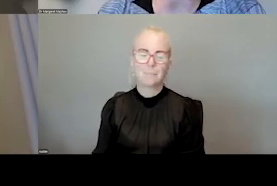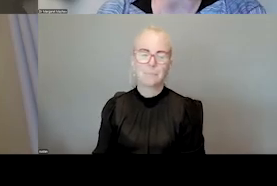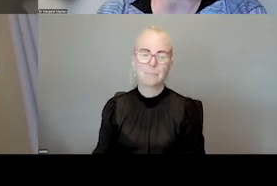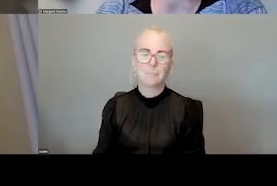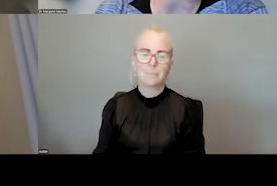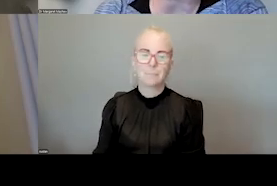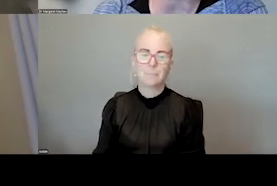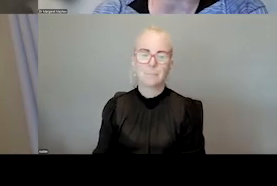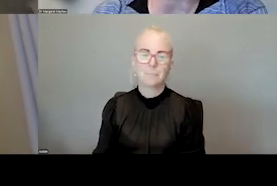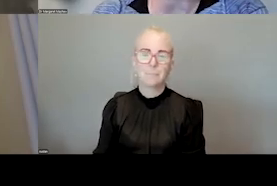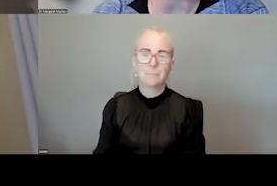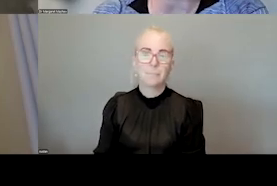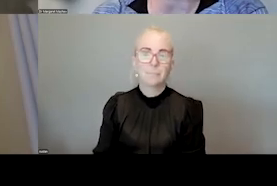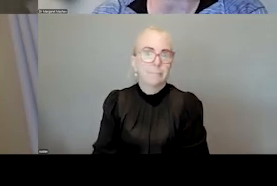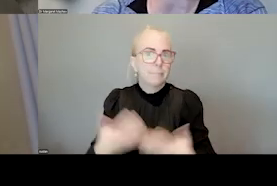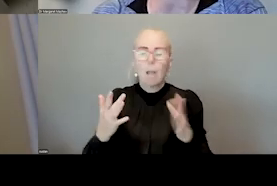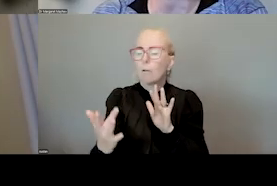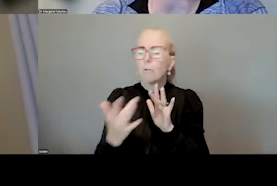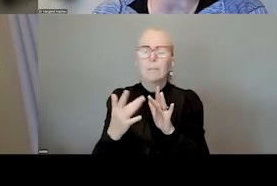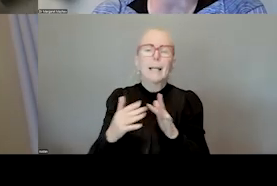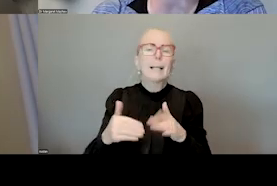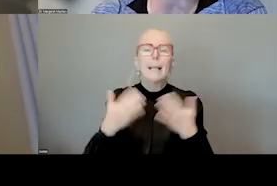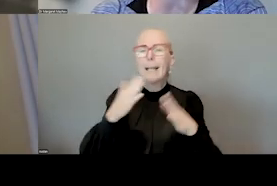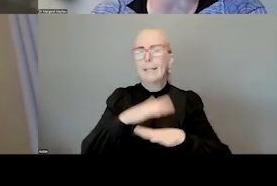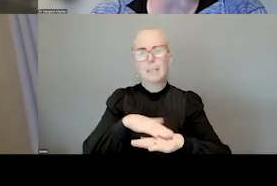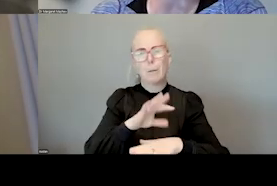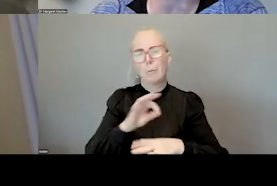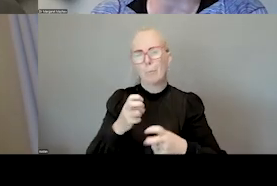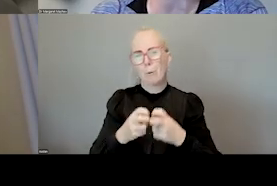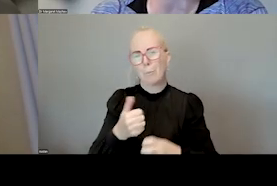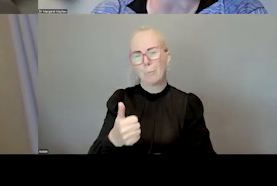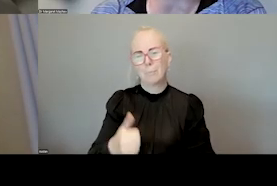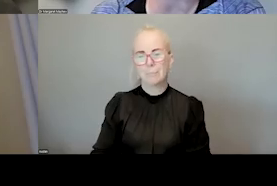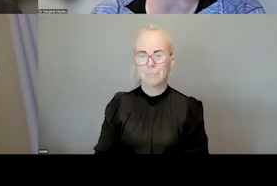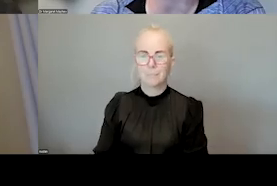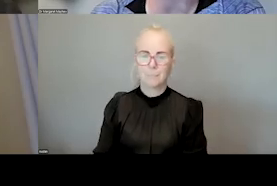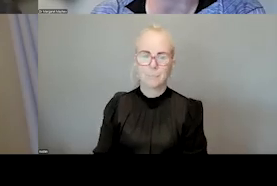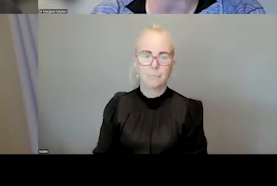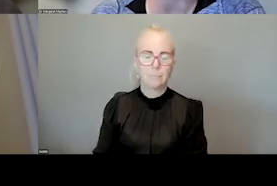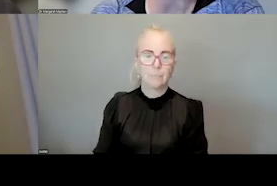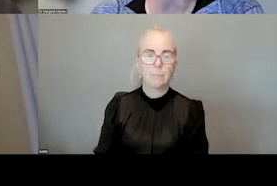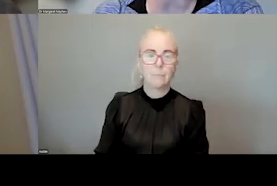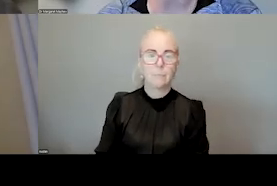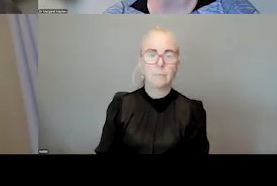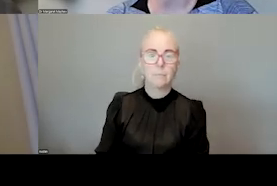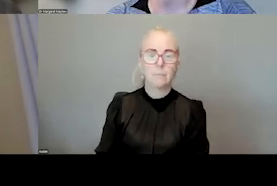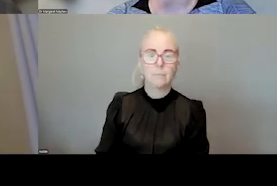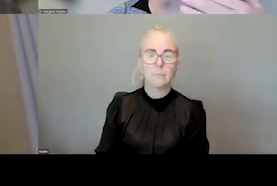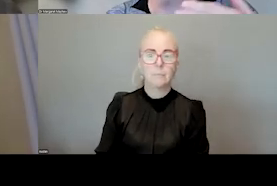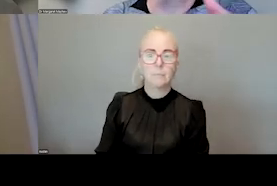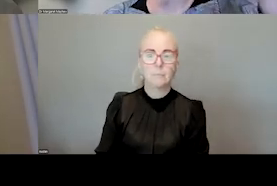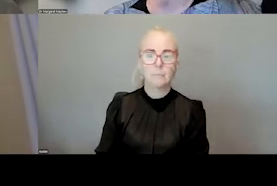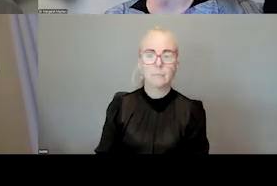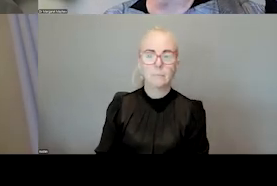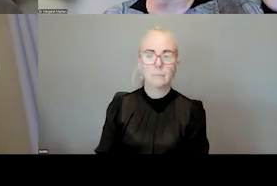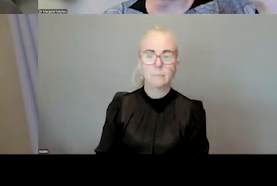So don't be afraid to contact us. Great. So Christopher's now Absolutely. just scrolling through, and when you do that and you come into the